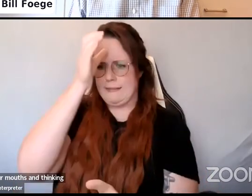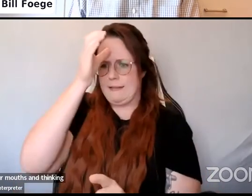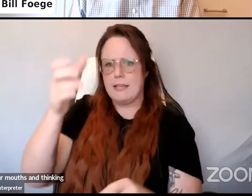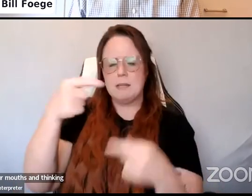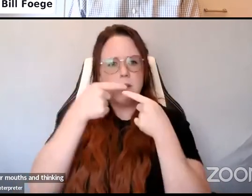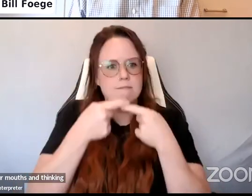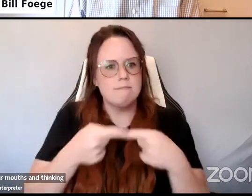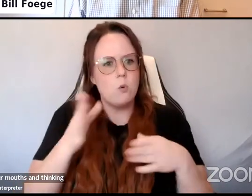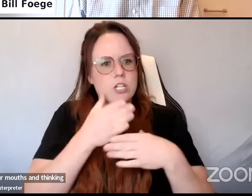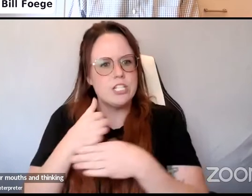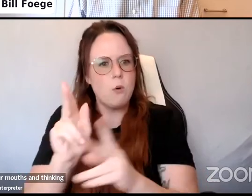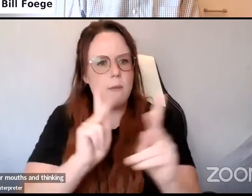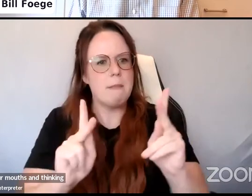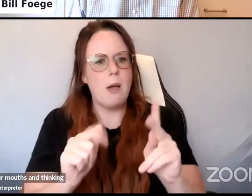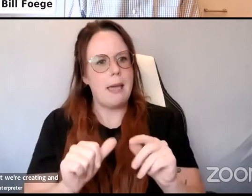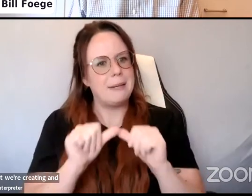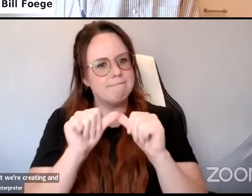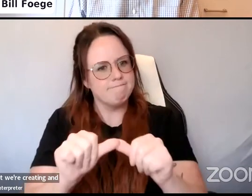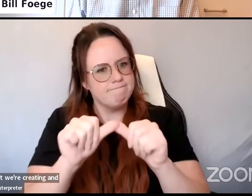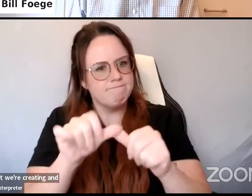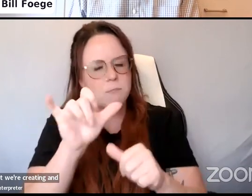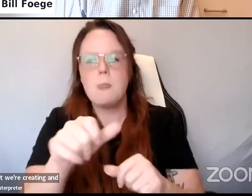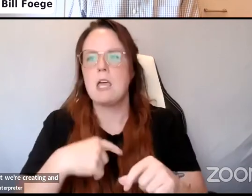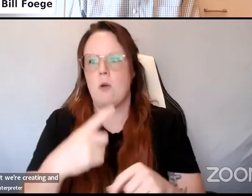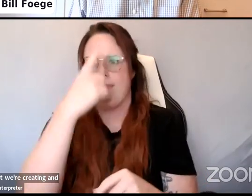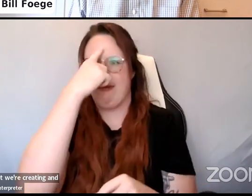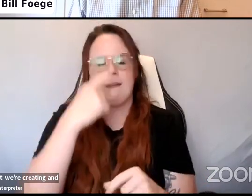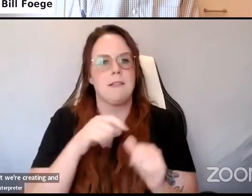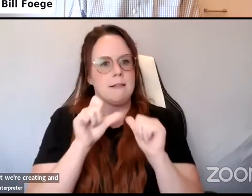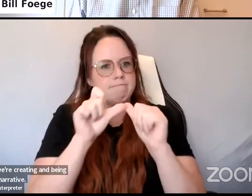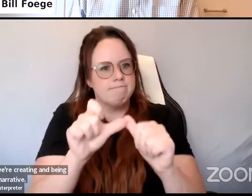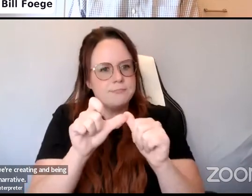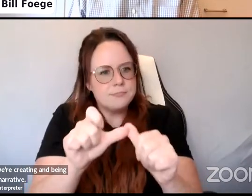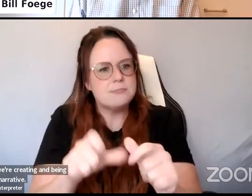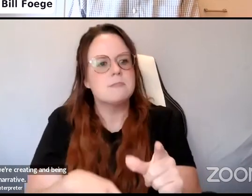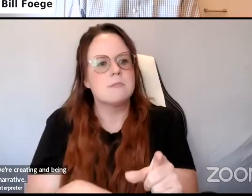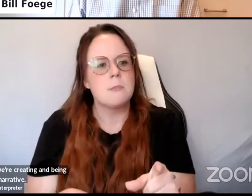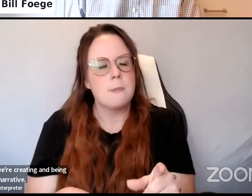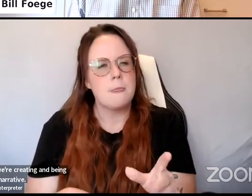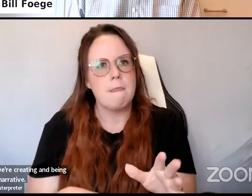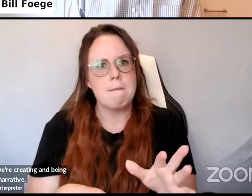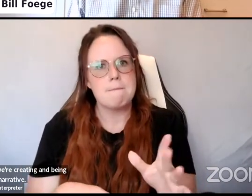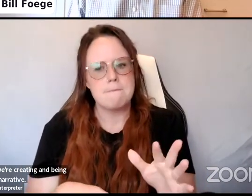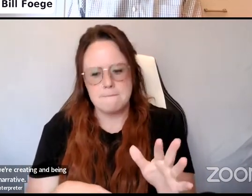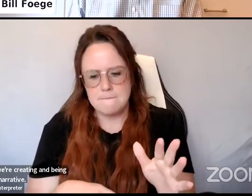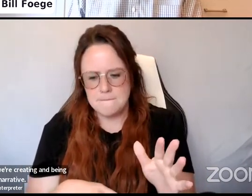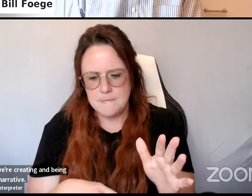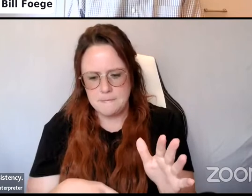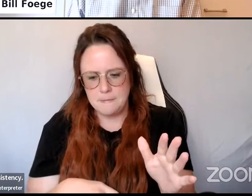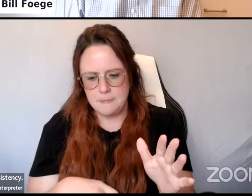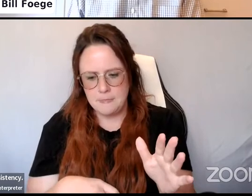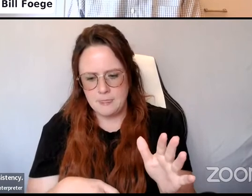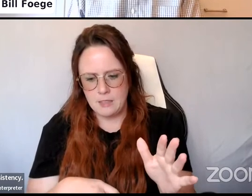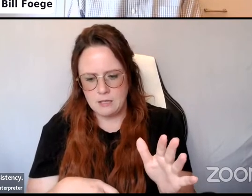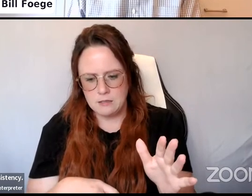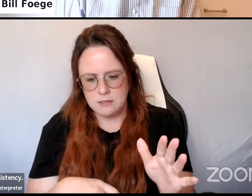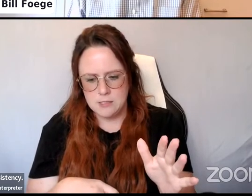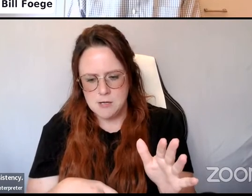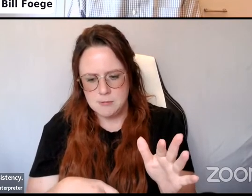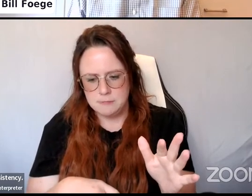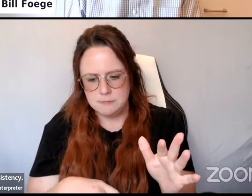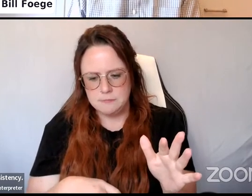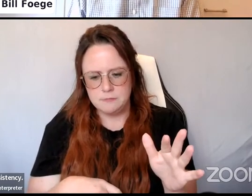and being consistent in that narrative so I think the consistency um building that trust